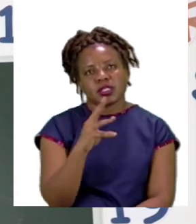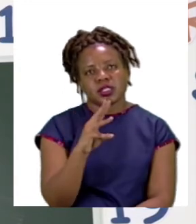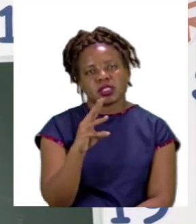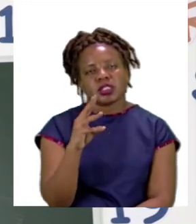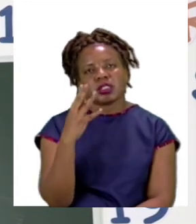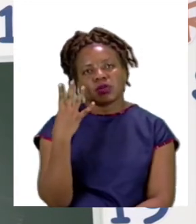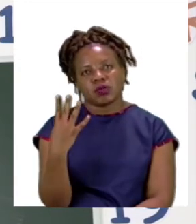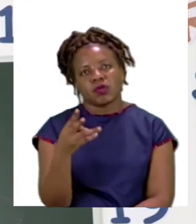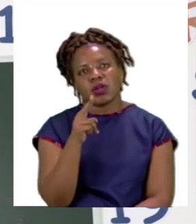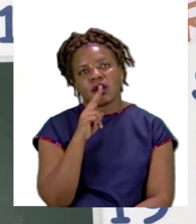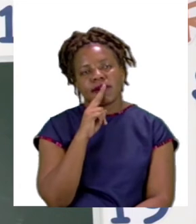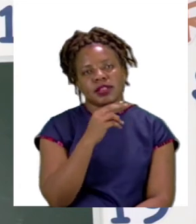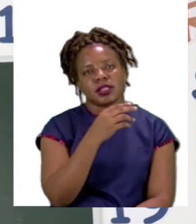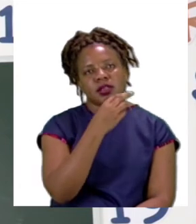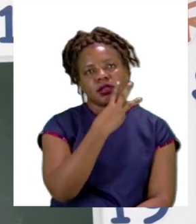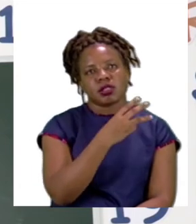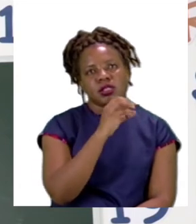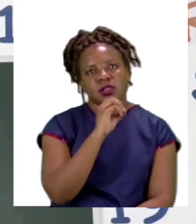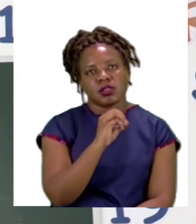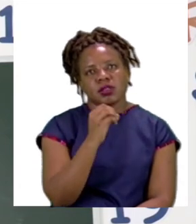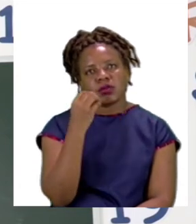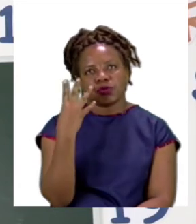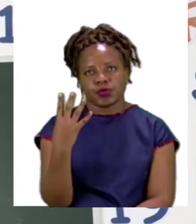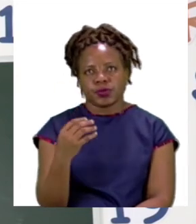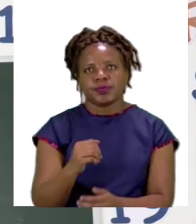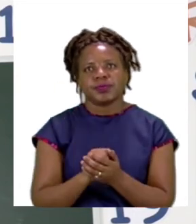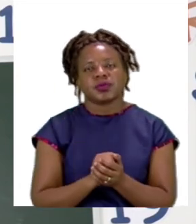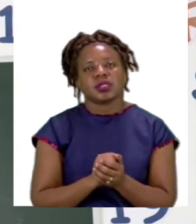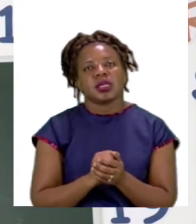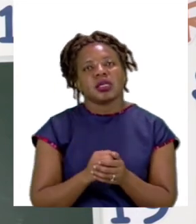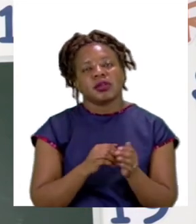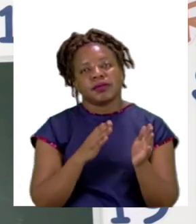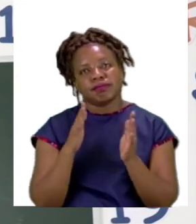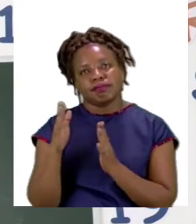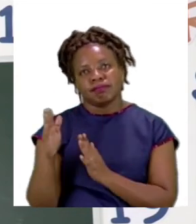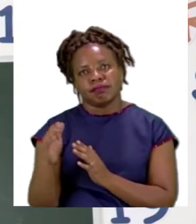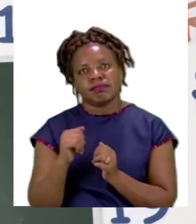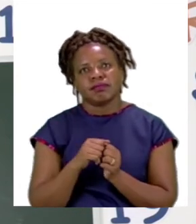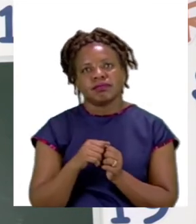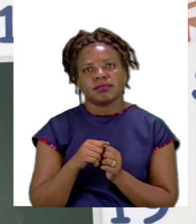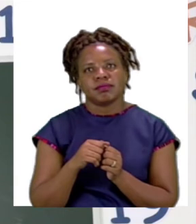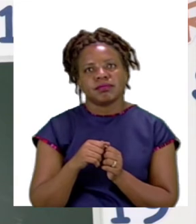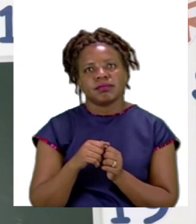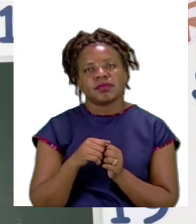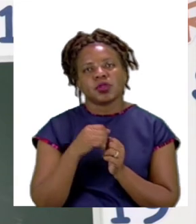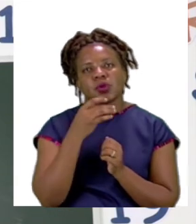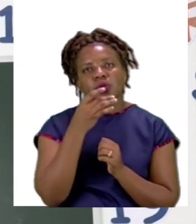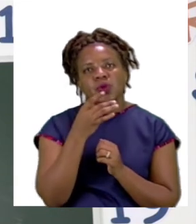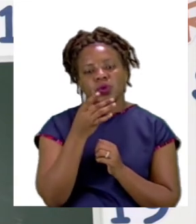one. The next one we are also going to be using the same. The first one says